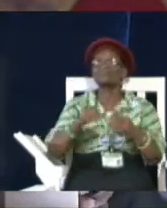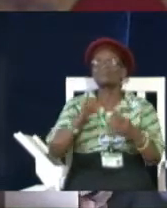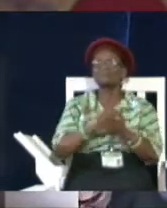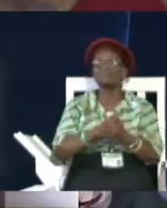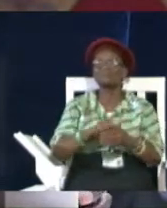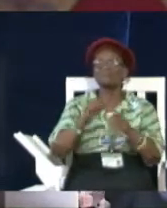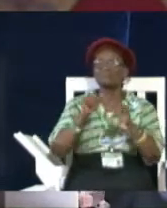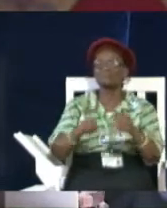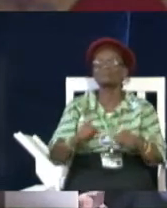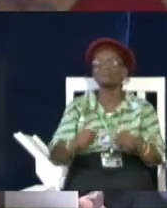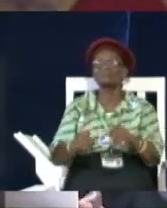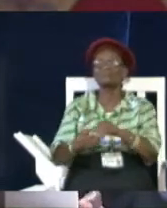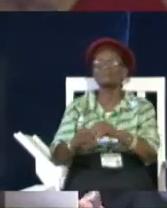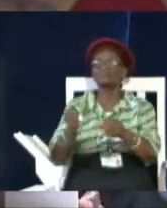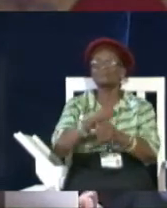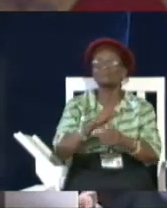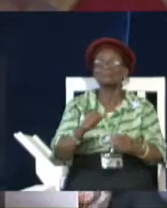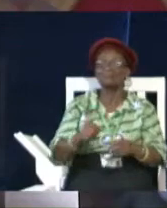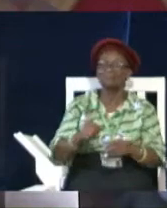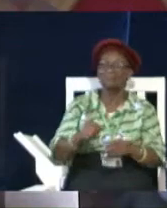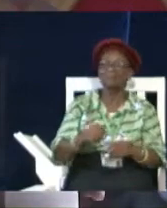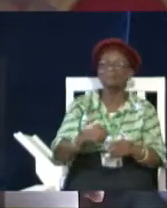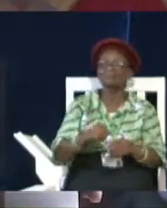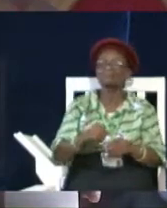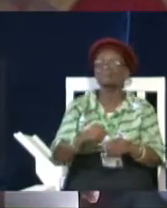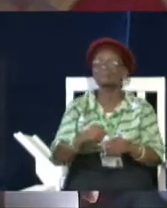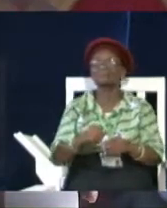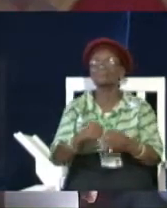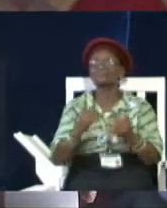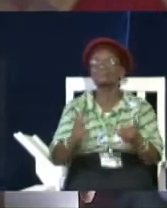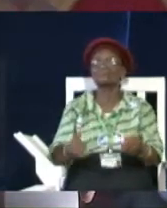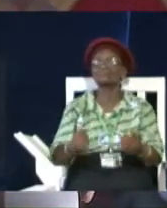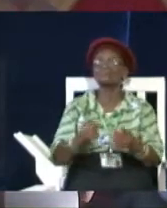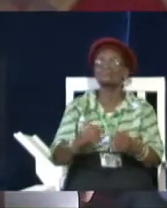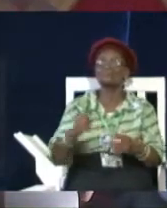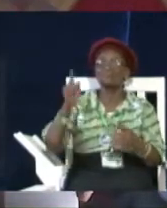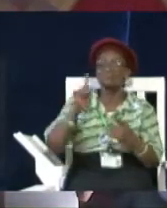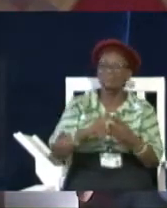available, but you may need to cry for it.